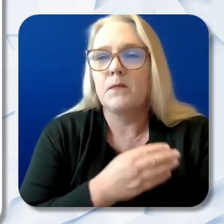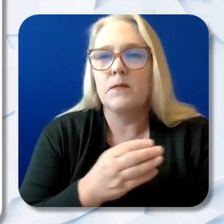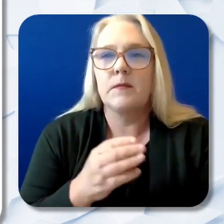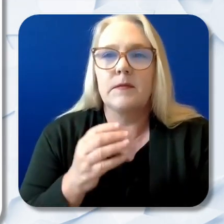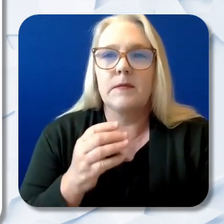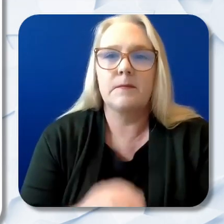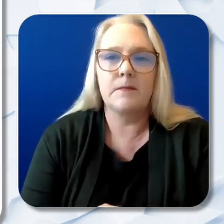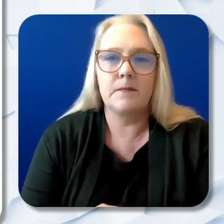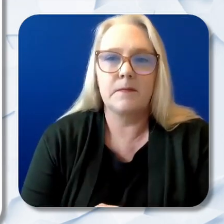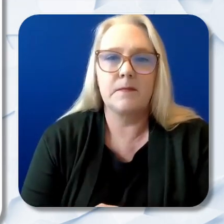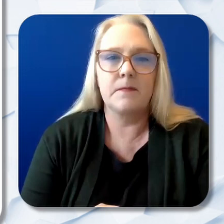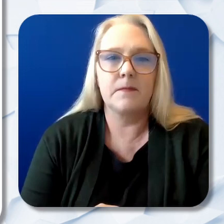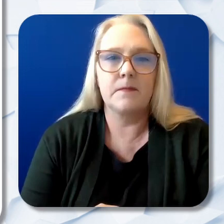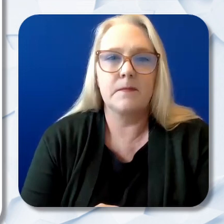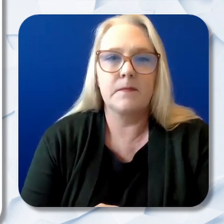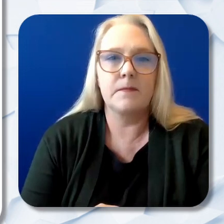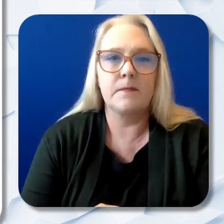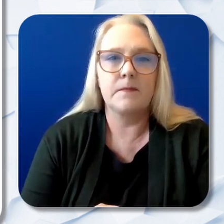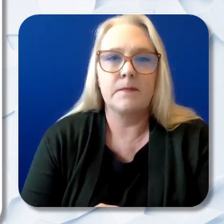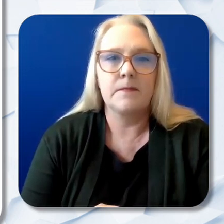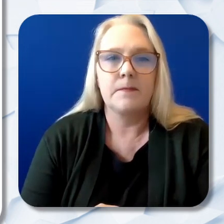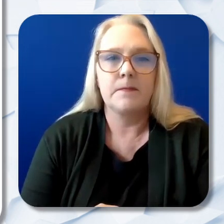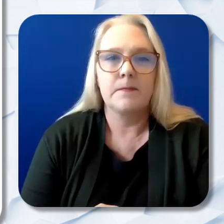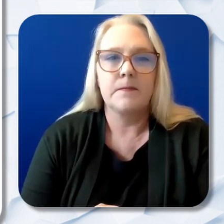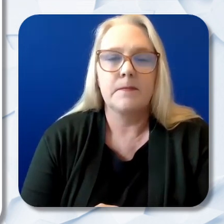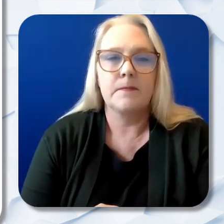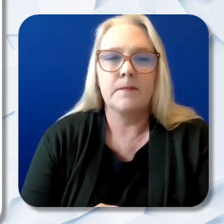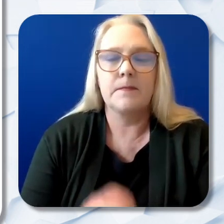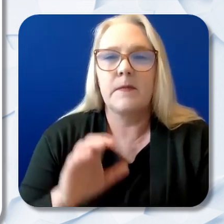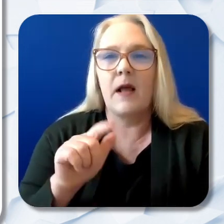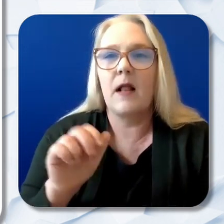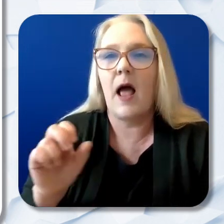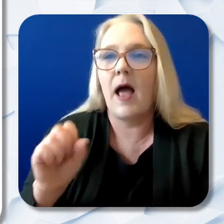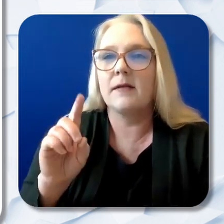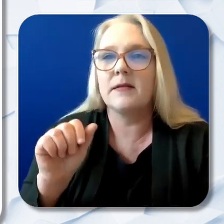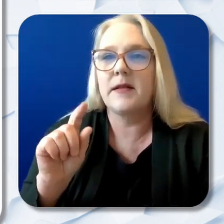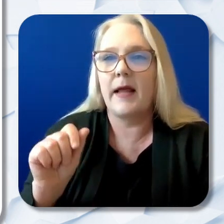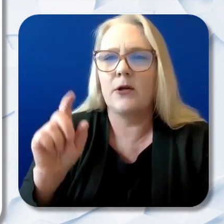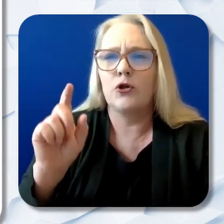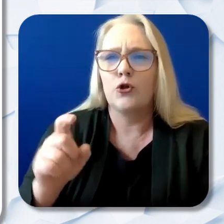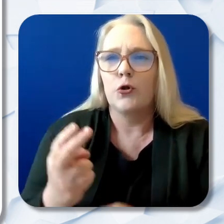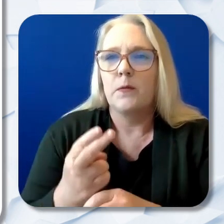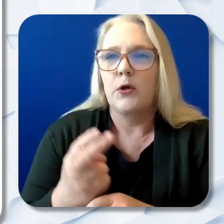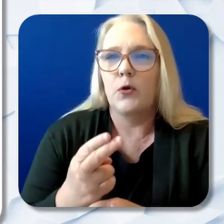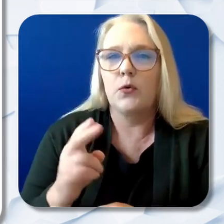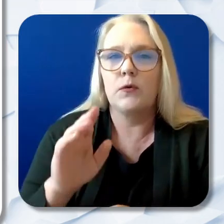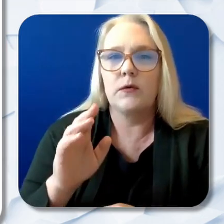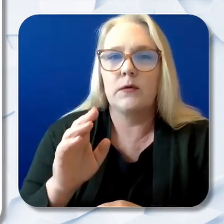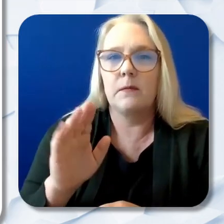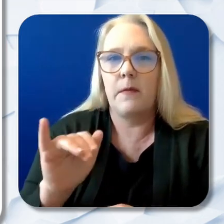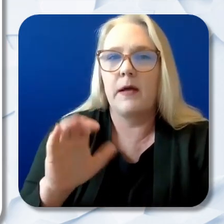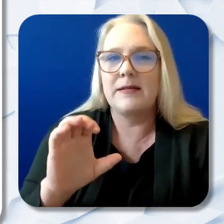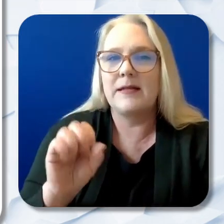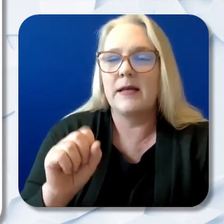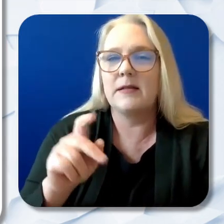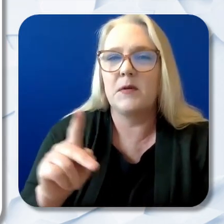state preschool programs, CSPP. The CLAS data should be used by CSPP